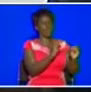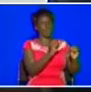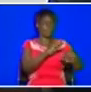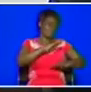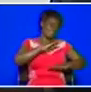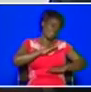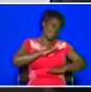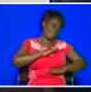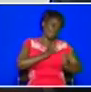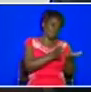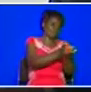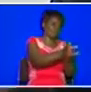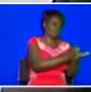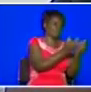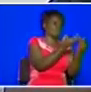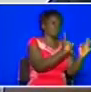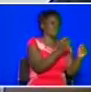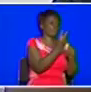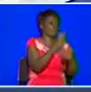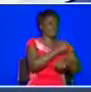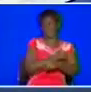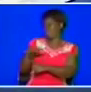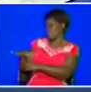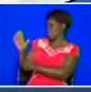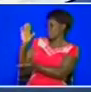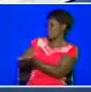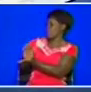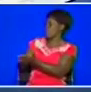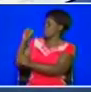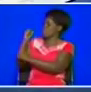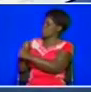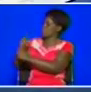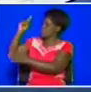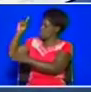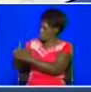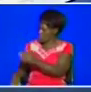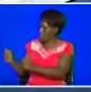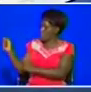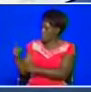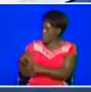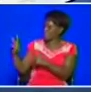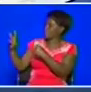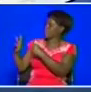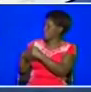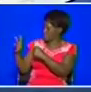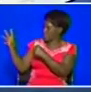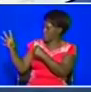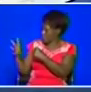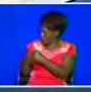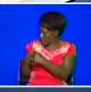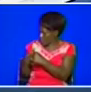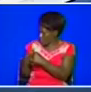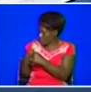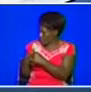to finance the free secondary education. Okay, so what is that you're going to propose to do by September that makes this possible?